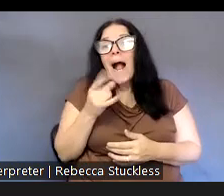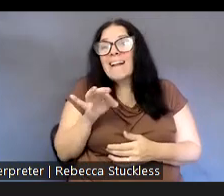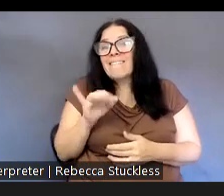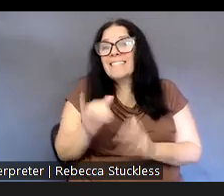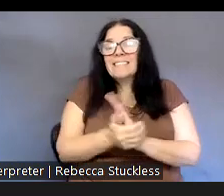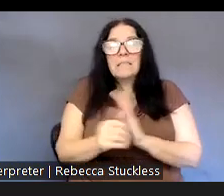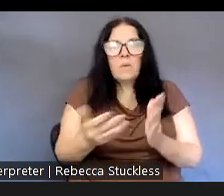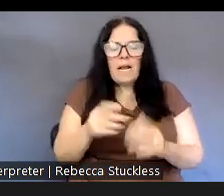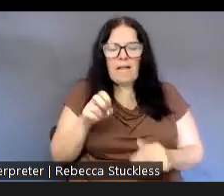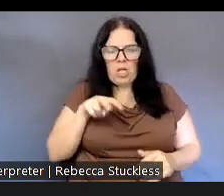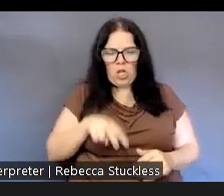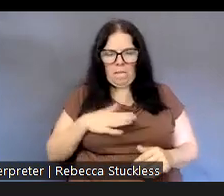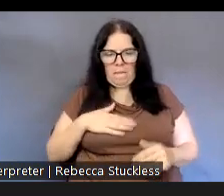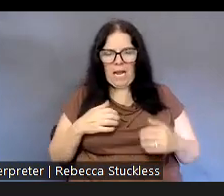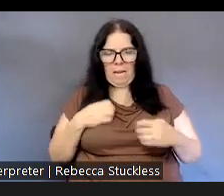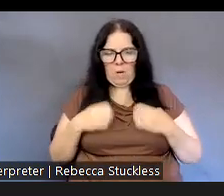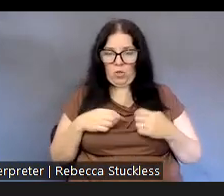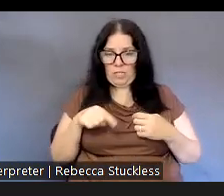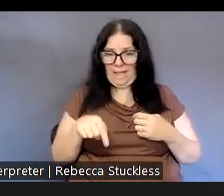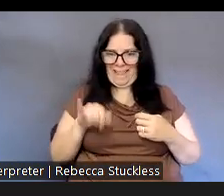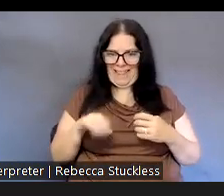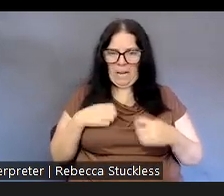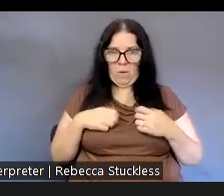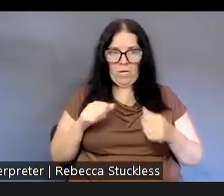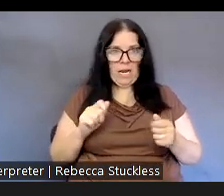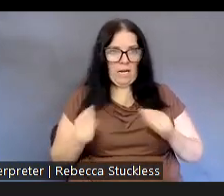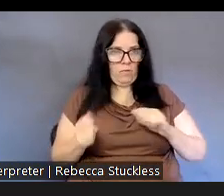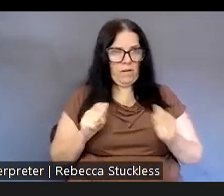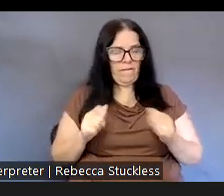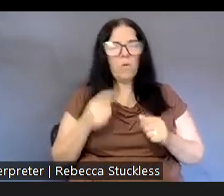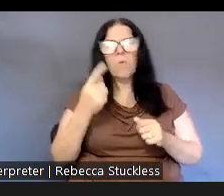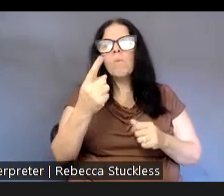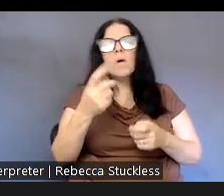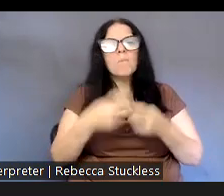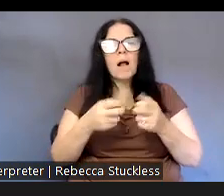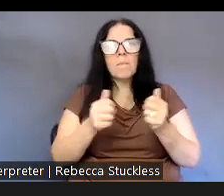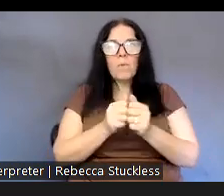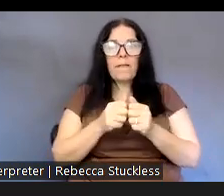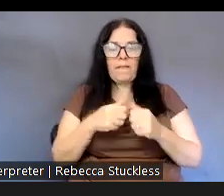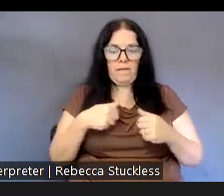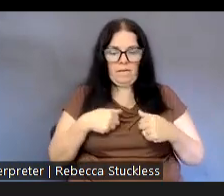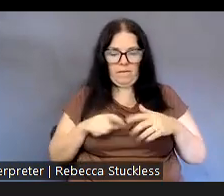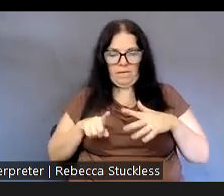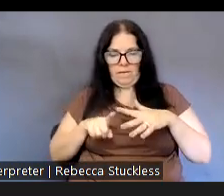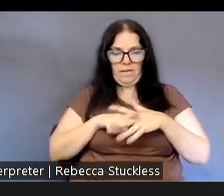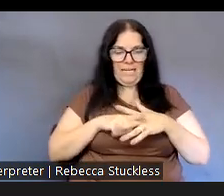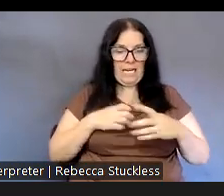adaptive. One problem with construing any negative emotionality